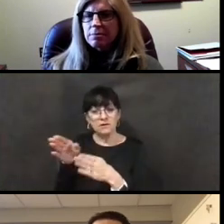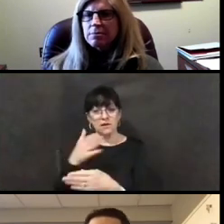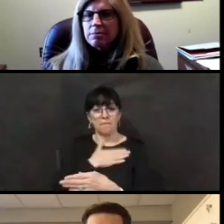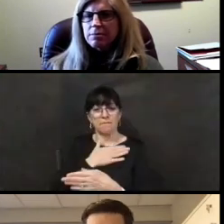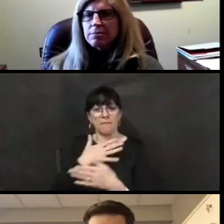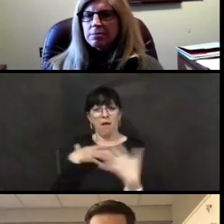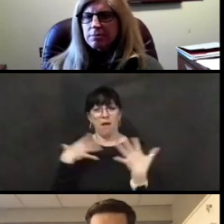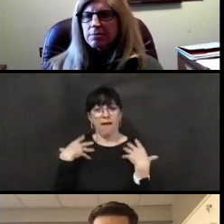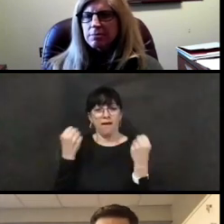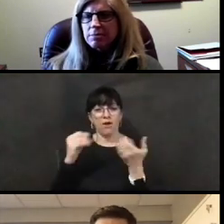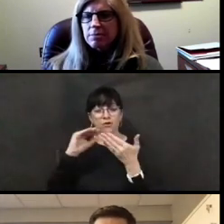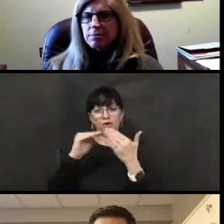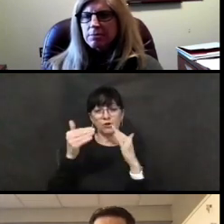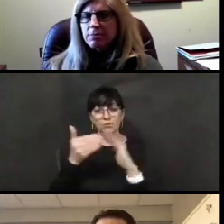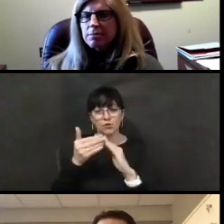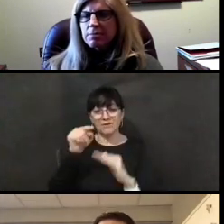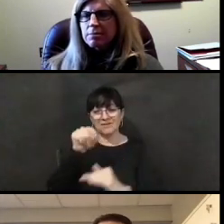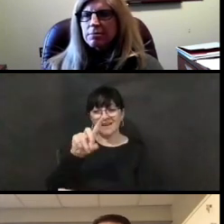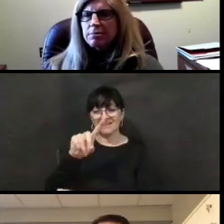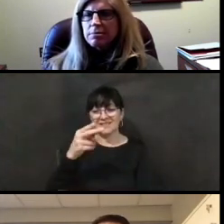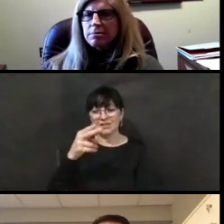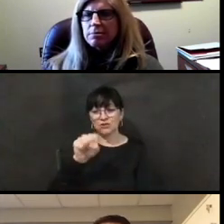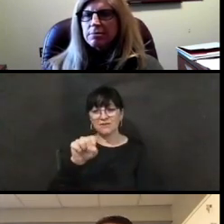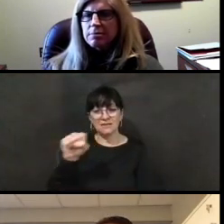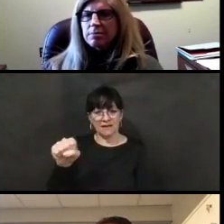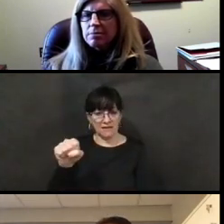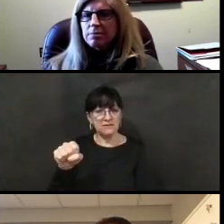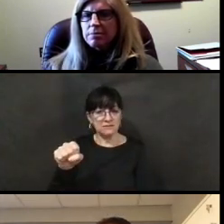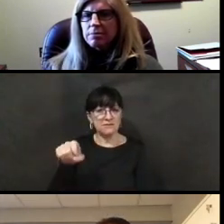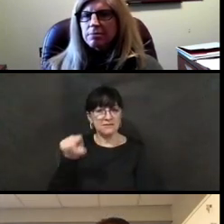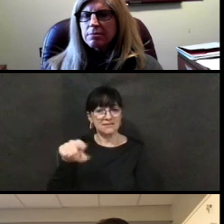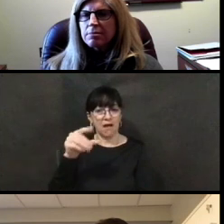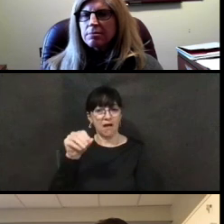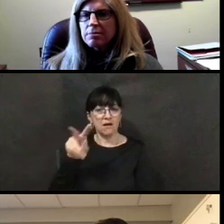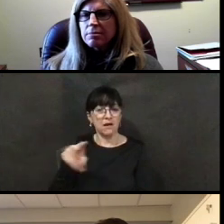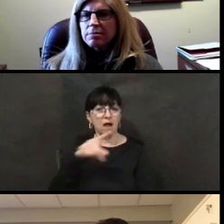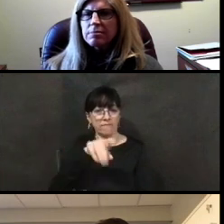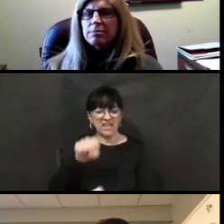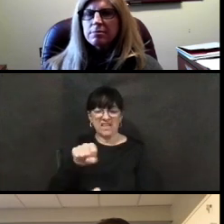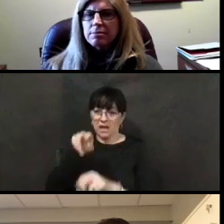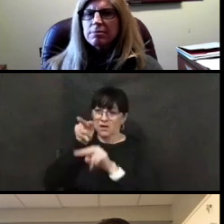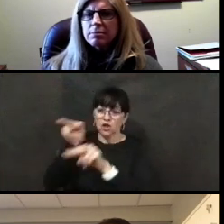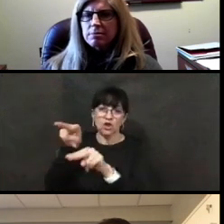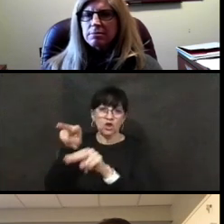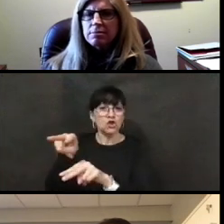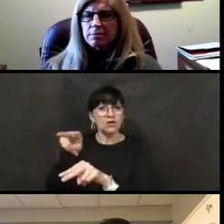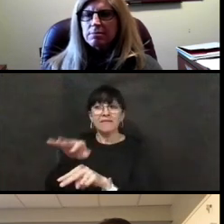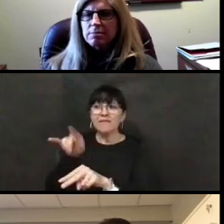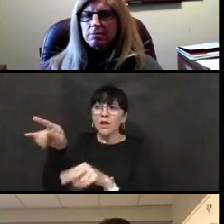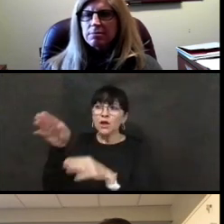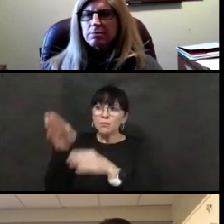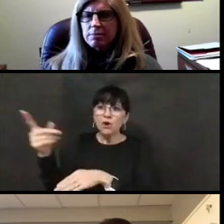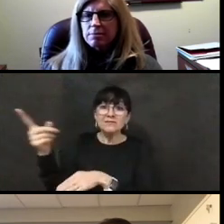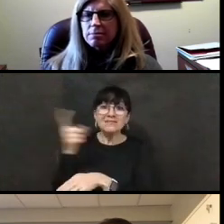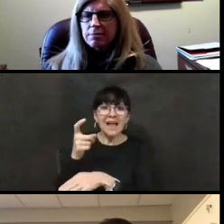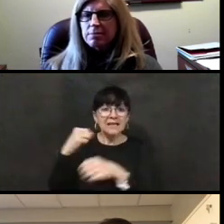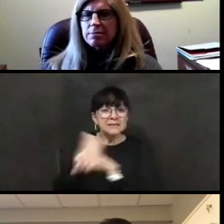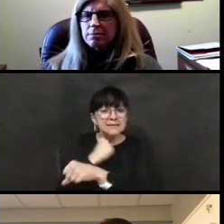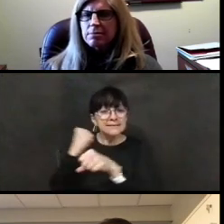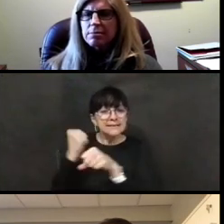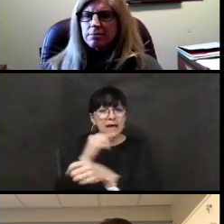myhealthycommunity.dhss.delaware.gov. That's the site that Dr. Rattay mentioned a minute ago. You can take a look at that site for the latest data that DPH follows on a daily